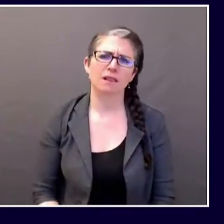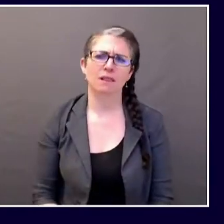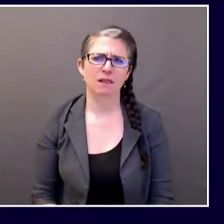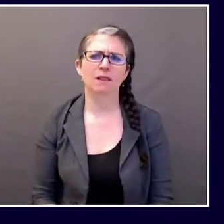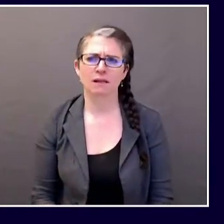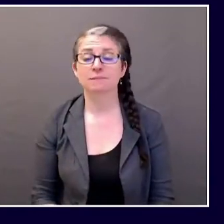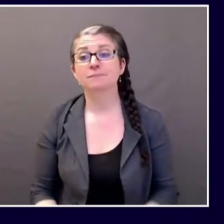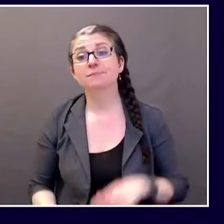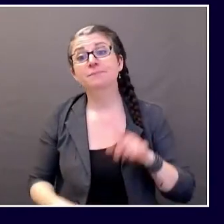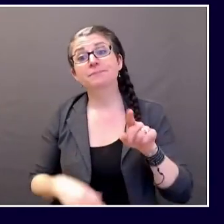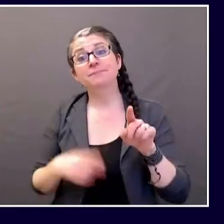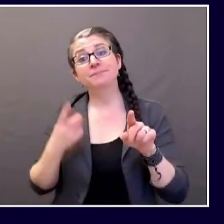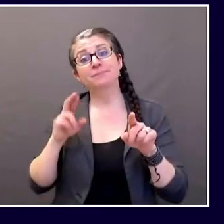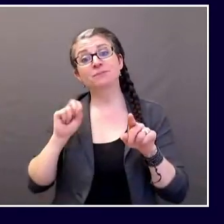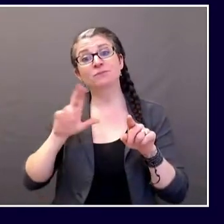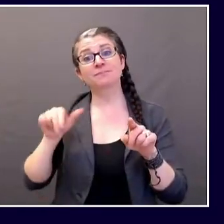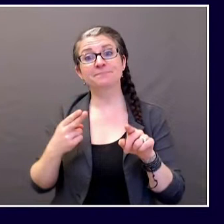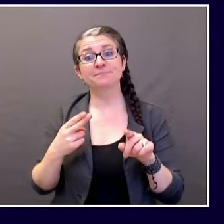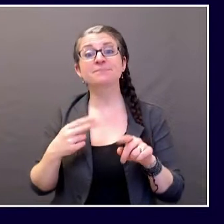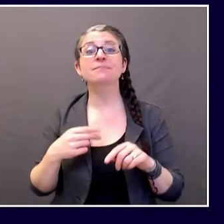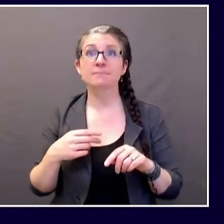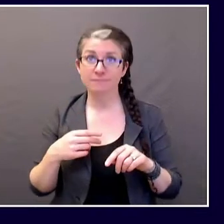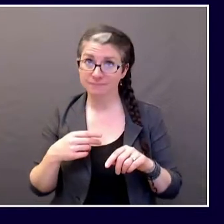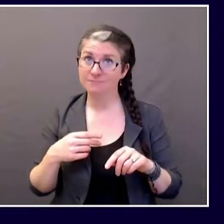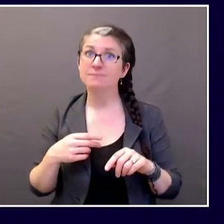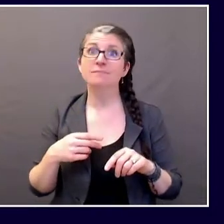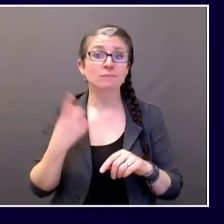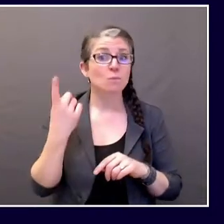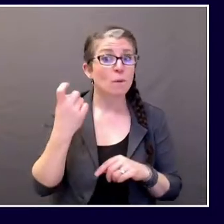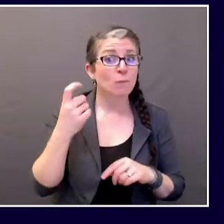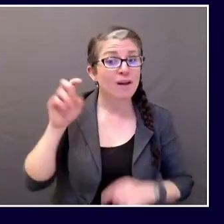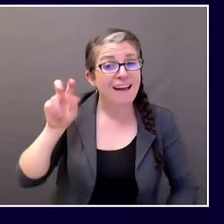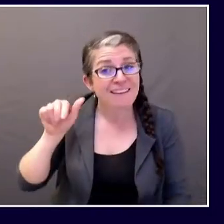Thanks, Joe. Let me try Evan one more time.